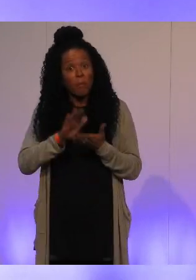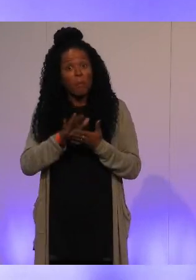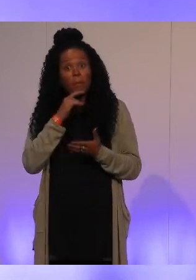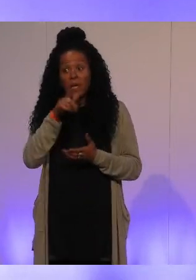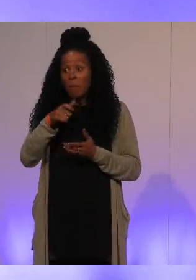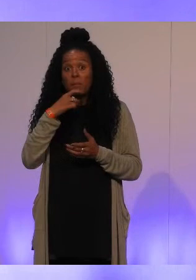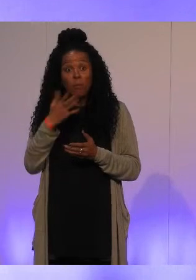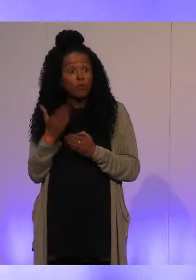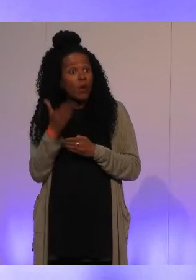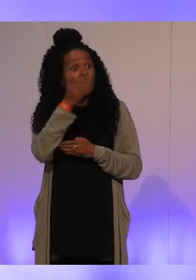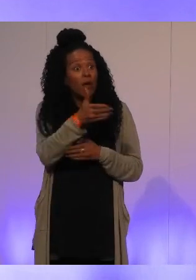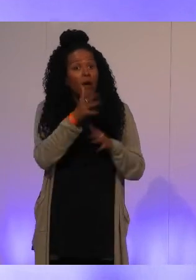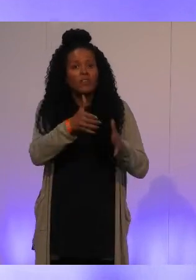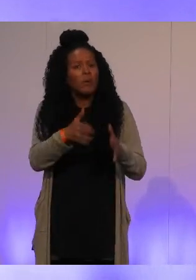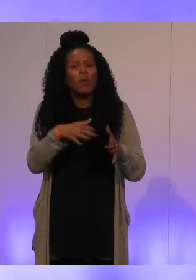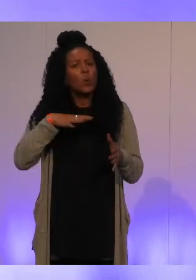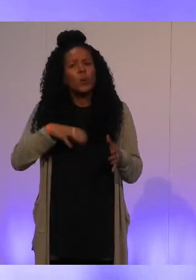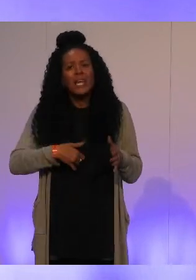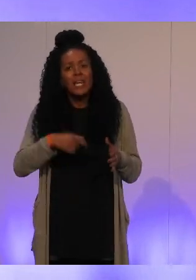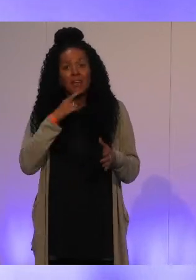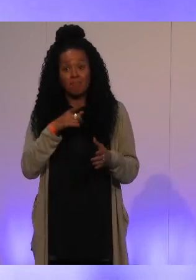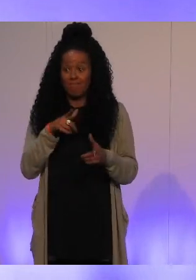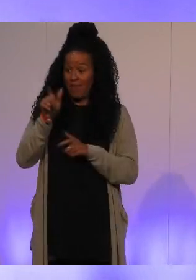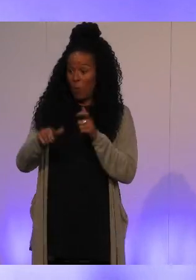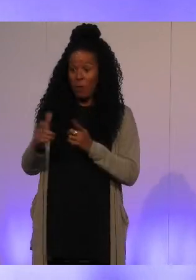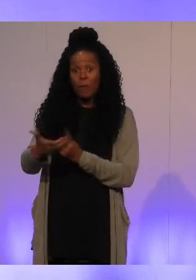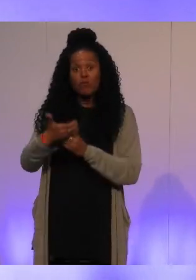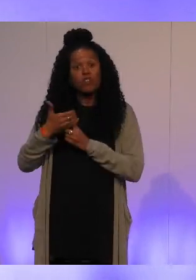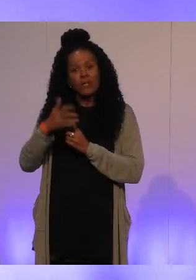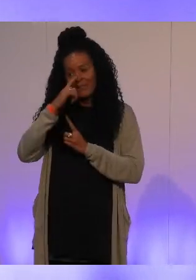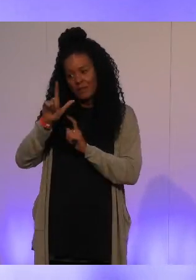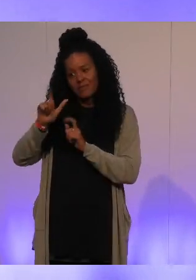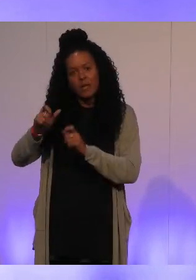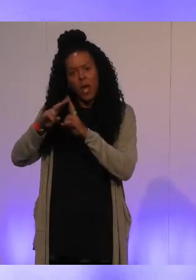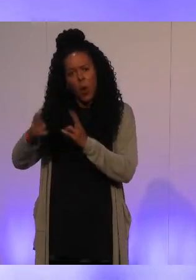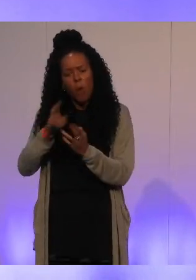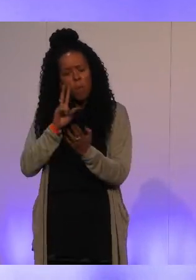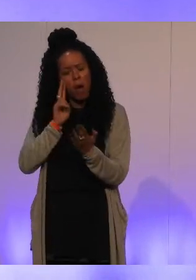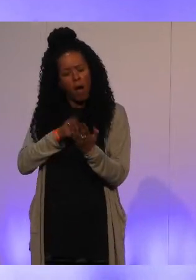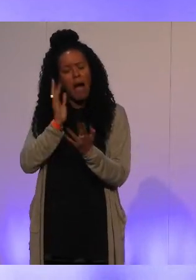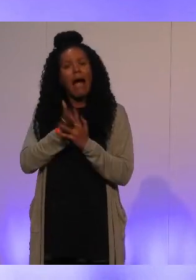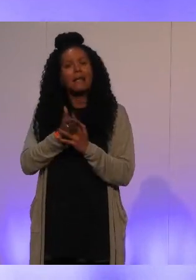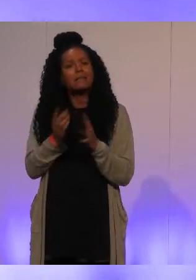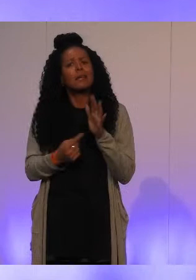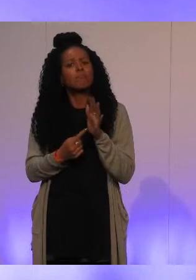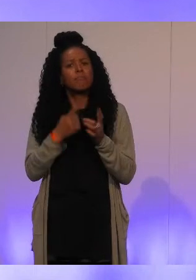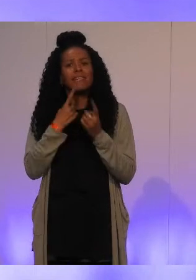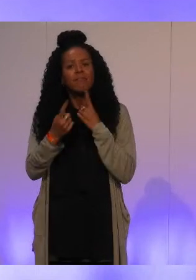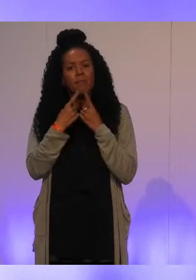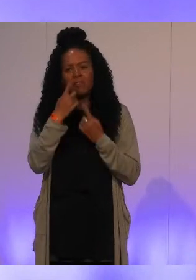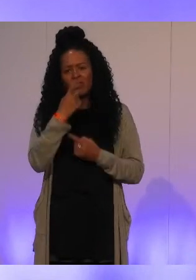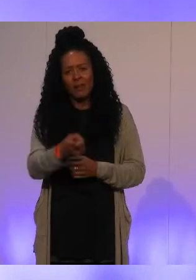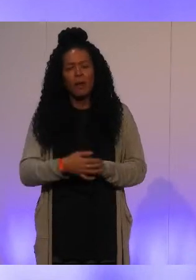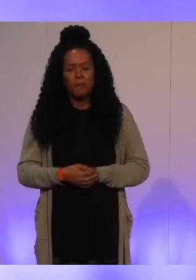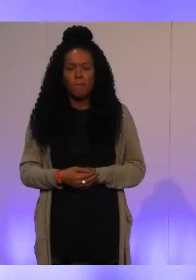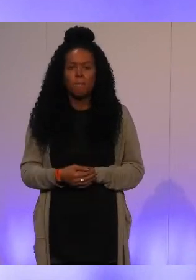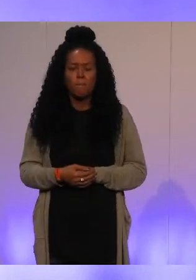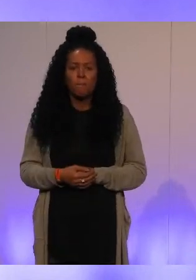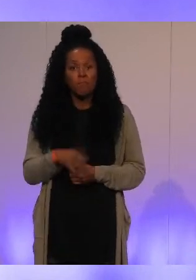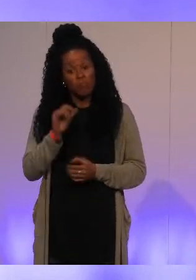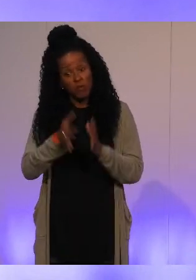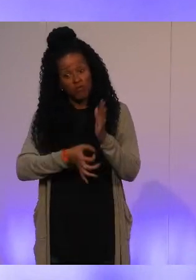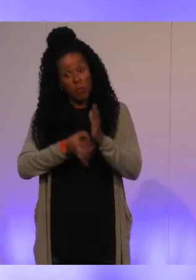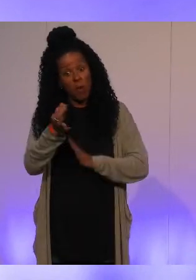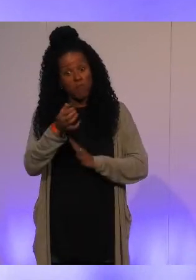hospital were minimised for those shielding, while still providing access to essential information. Some